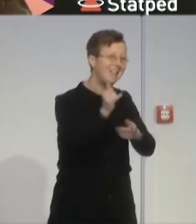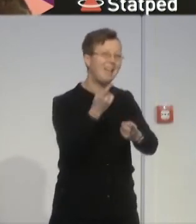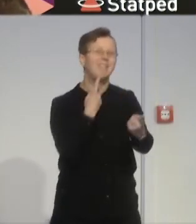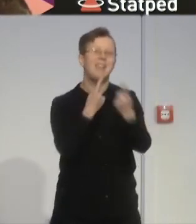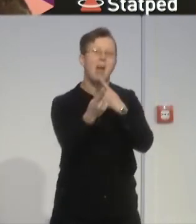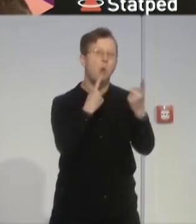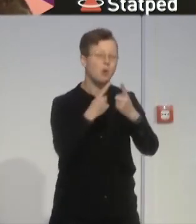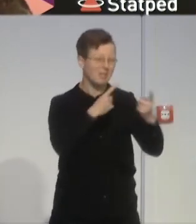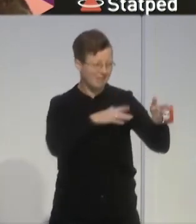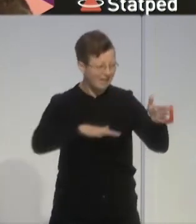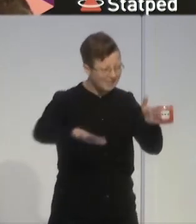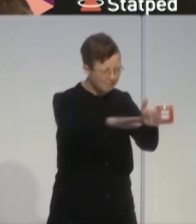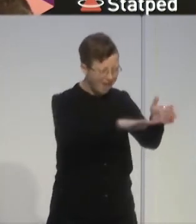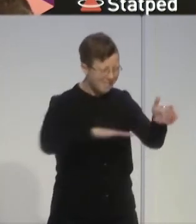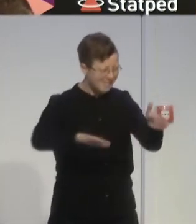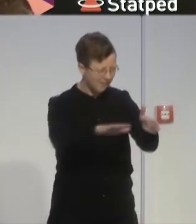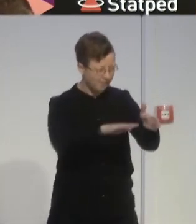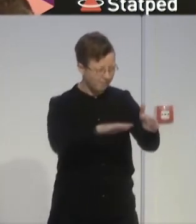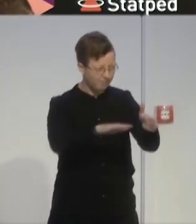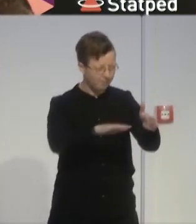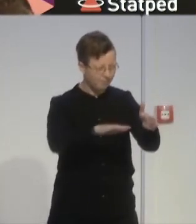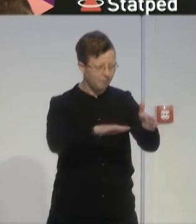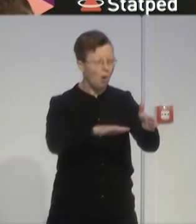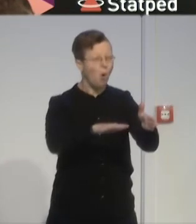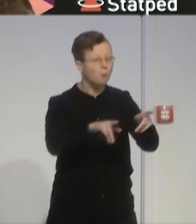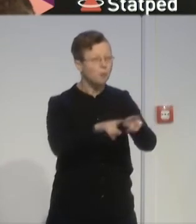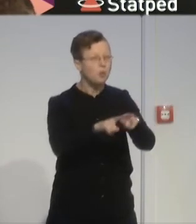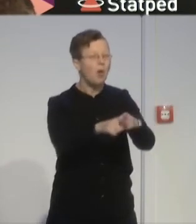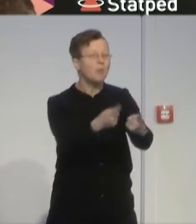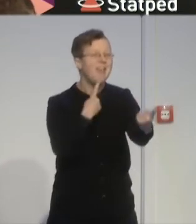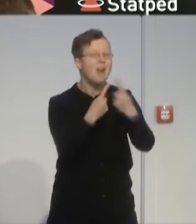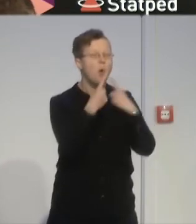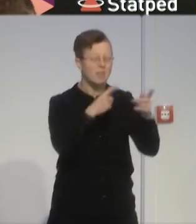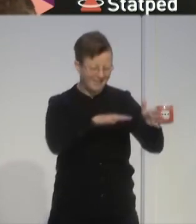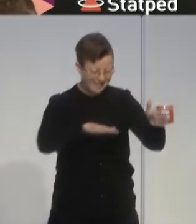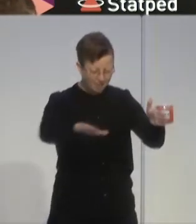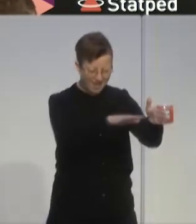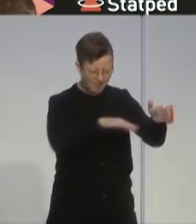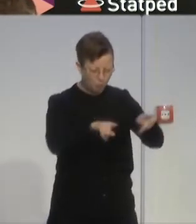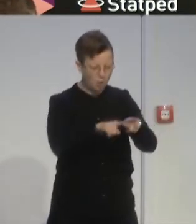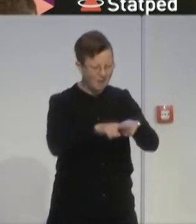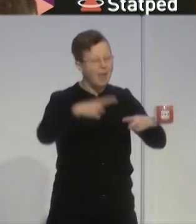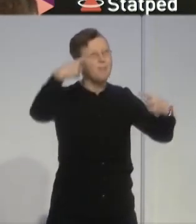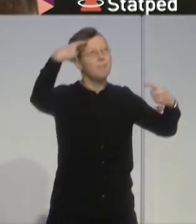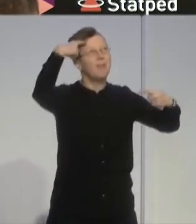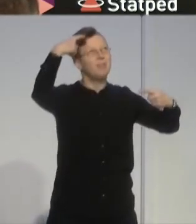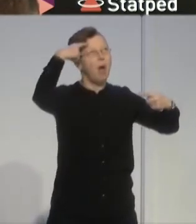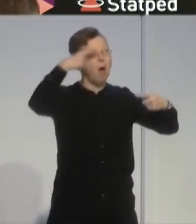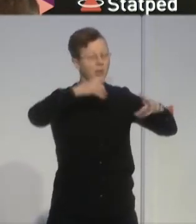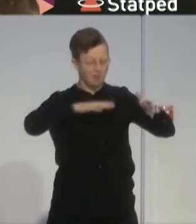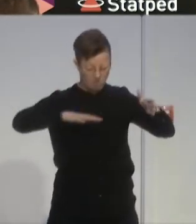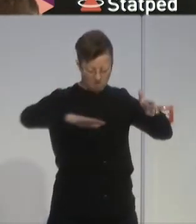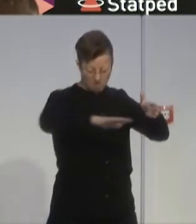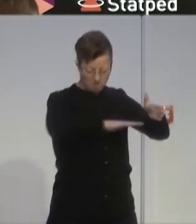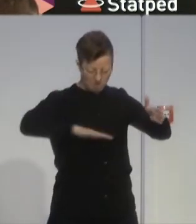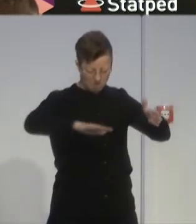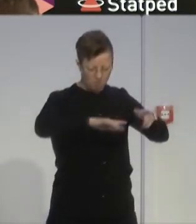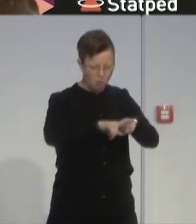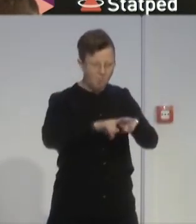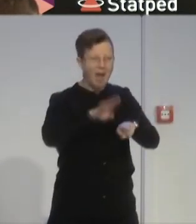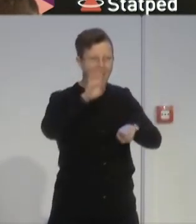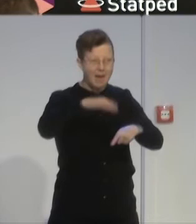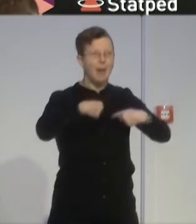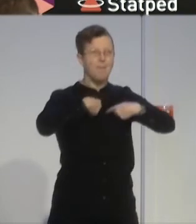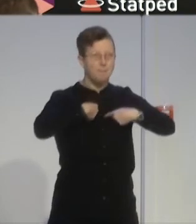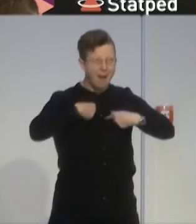space. And a dialogical space means that it's a space, a mental space, consisting of me